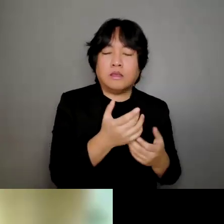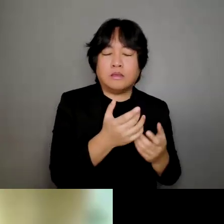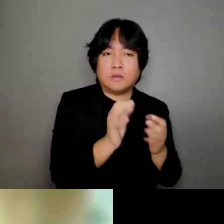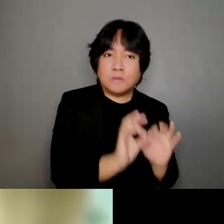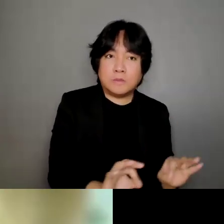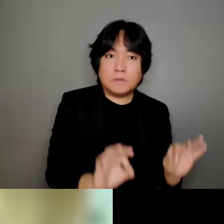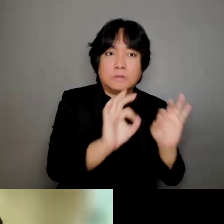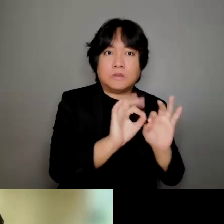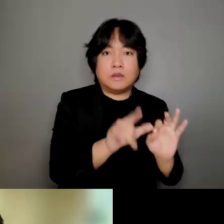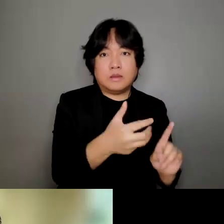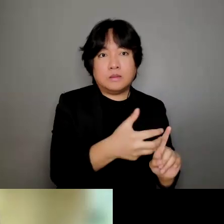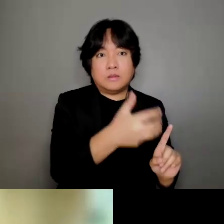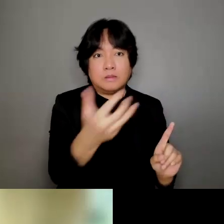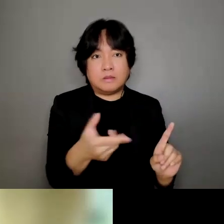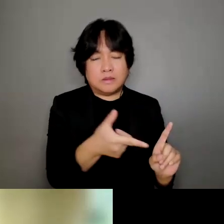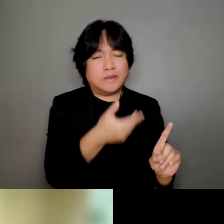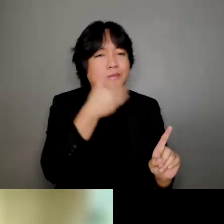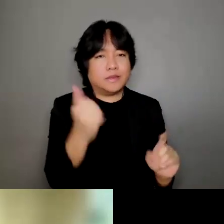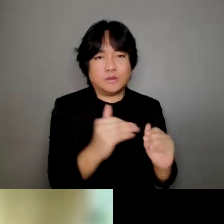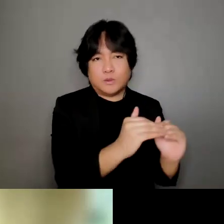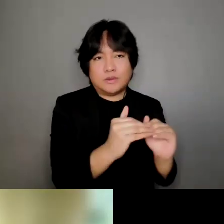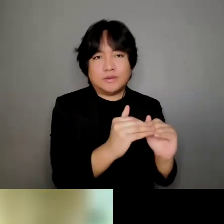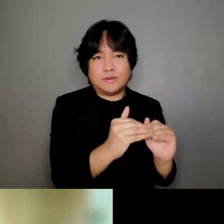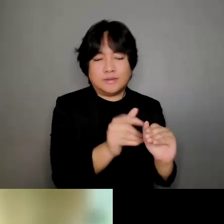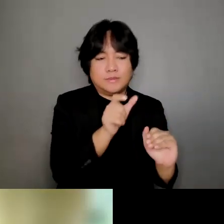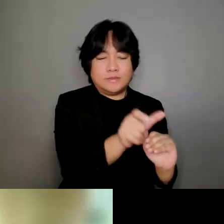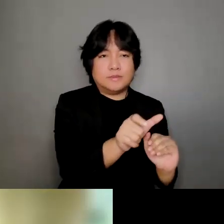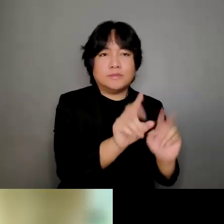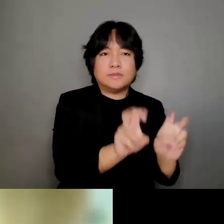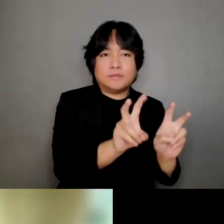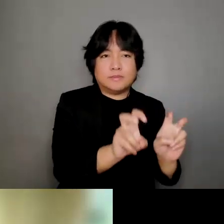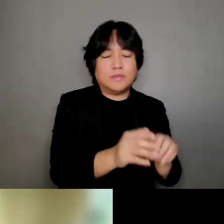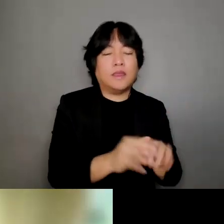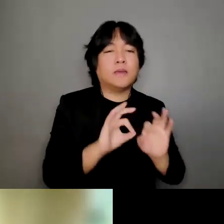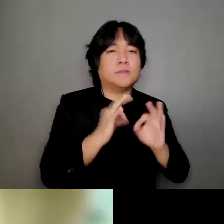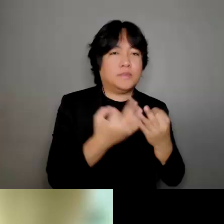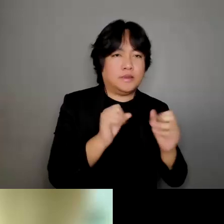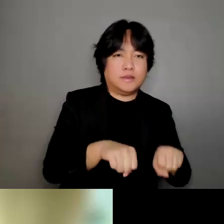is LGBTQI equality if our families accept us.